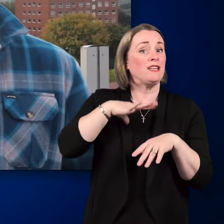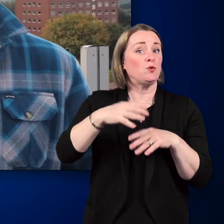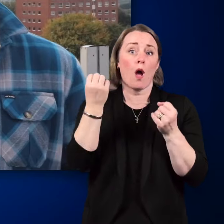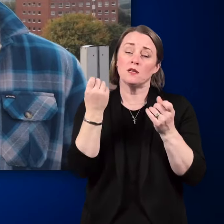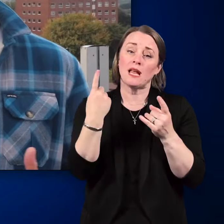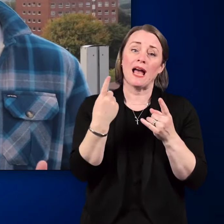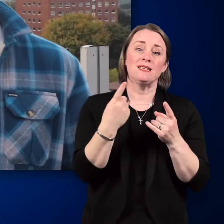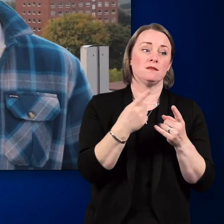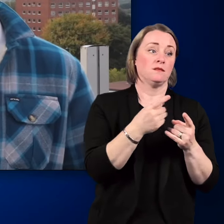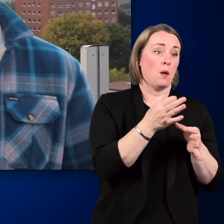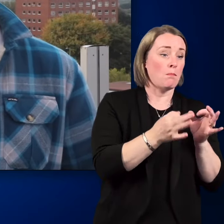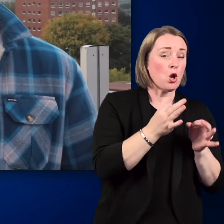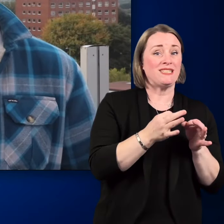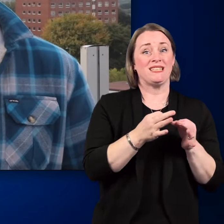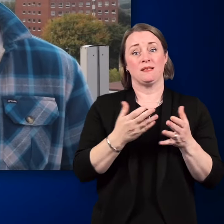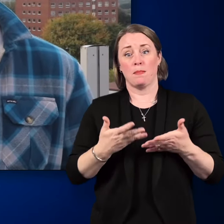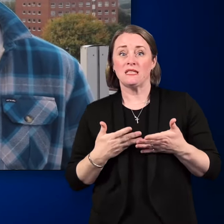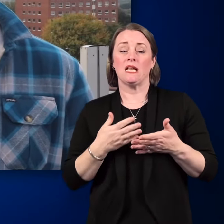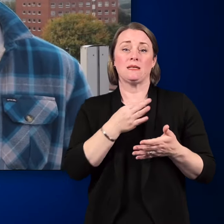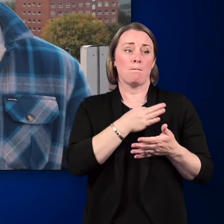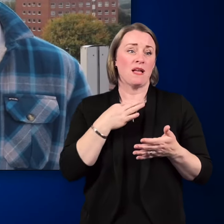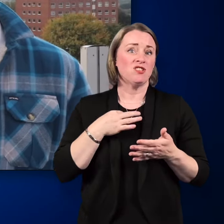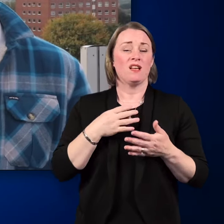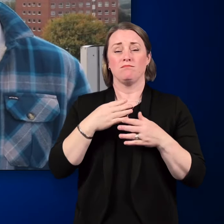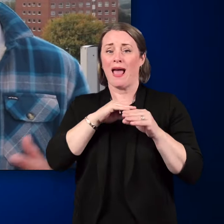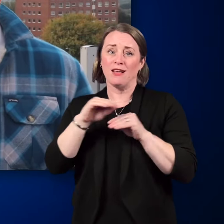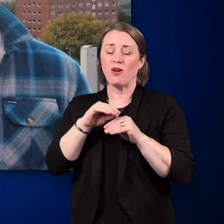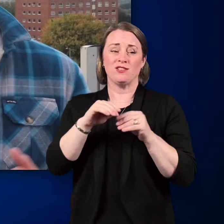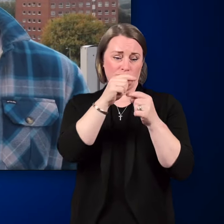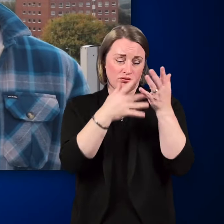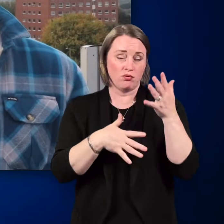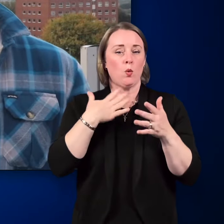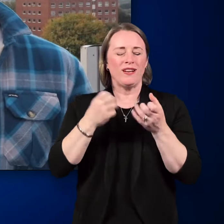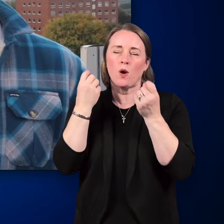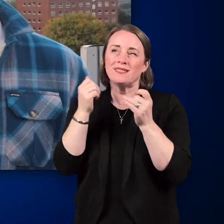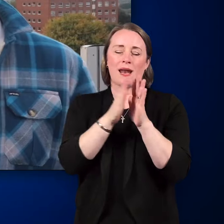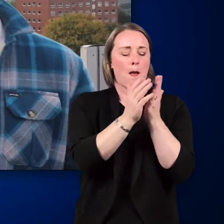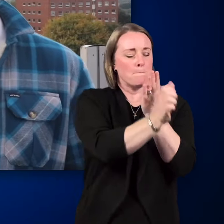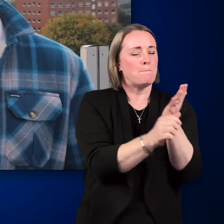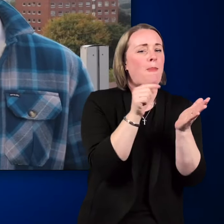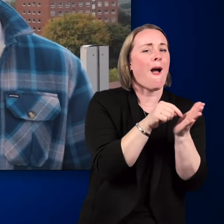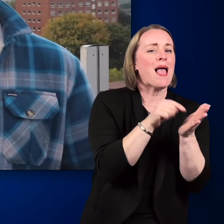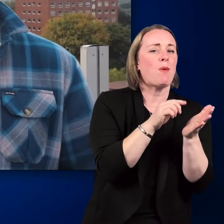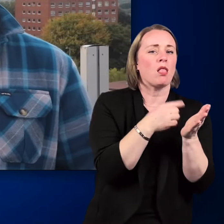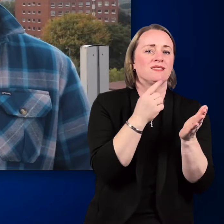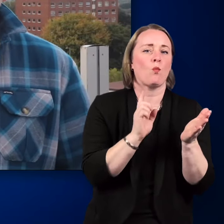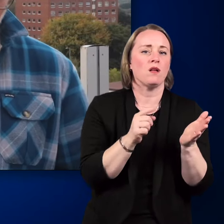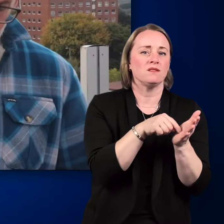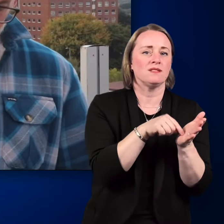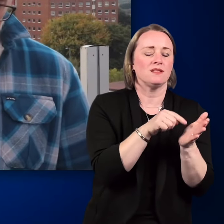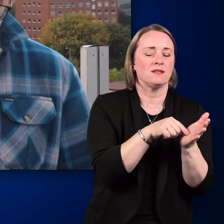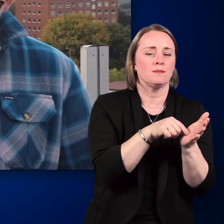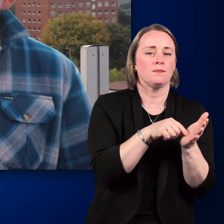biblical teaching is in order that these areas might flourish. And then thirdly, I think we should commit and